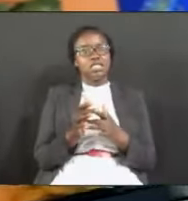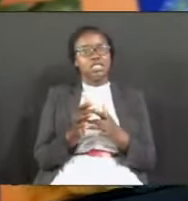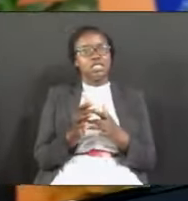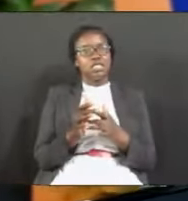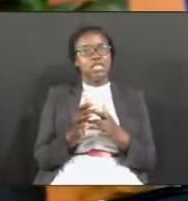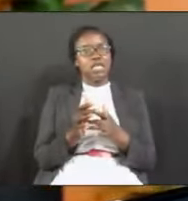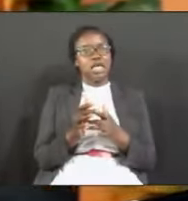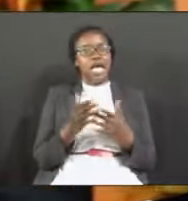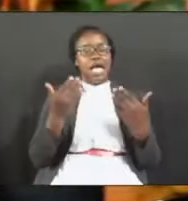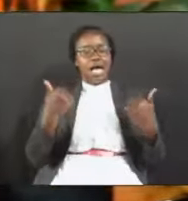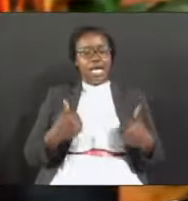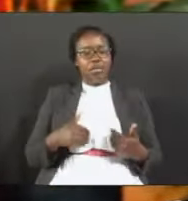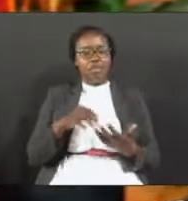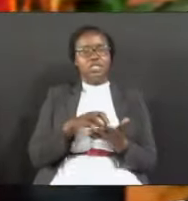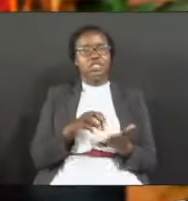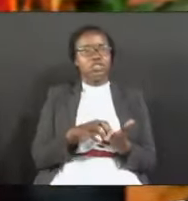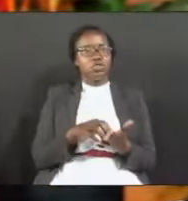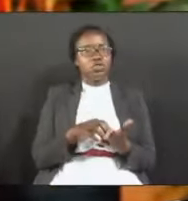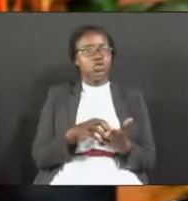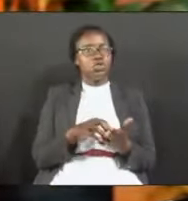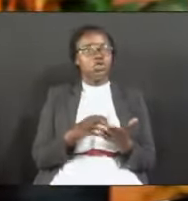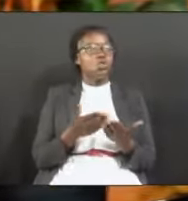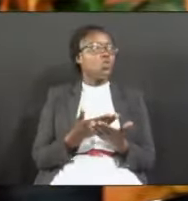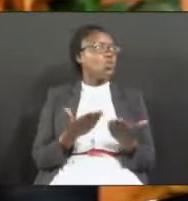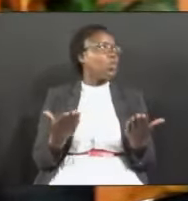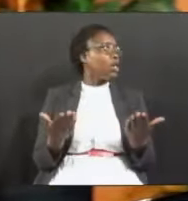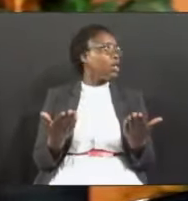I am in a situation where Hagar was.